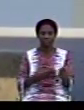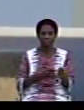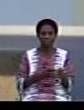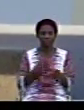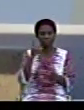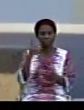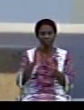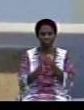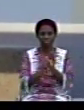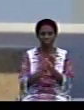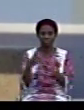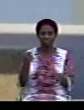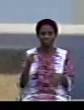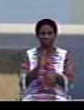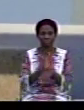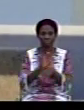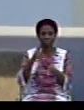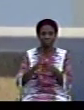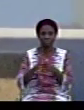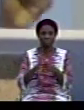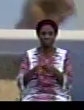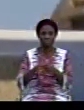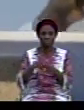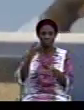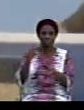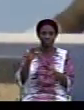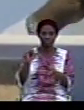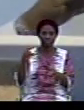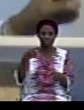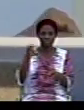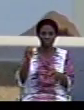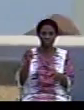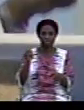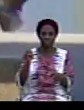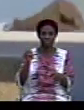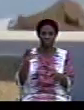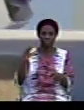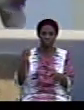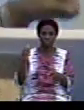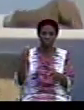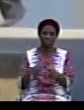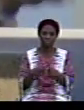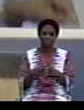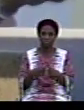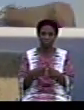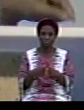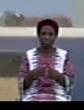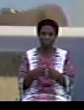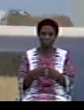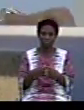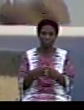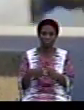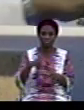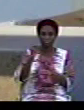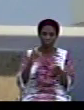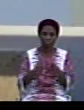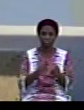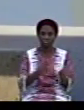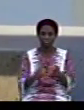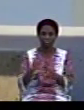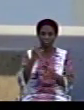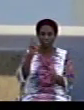The church in Nigeria needed money to do one assignment, which we are presently doing for you